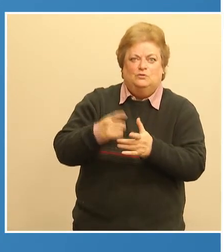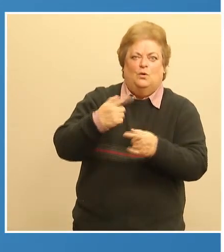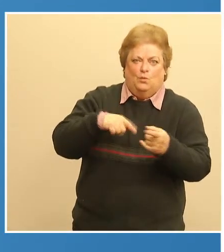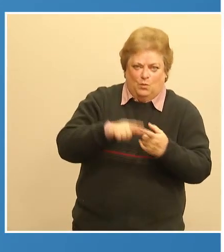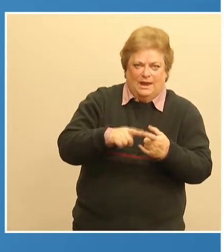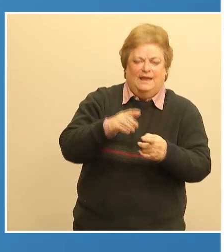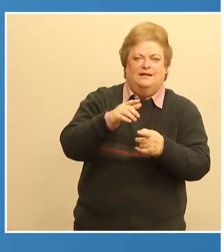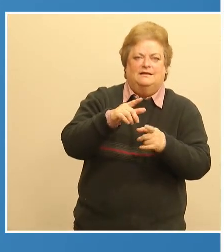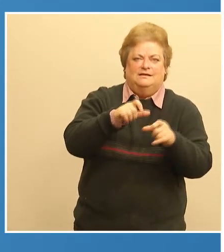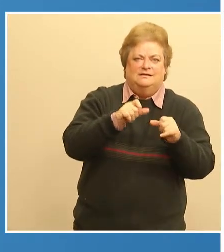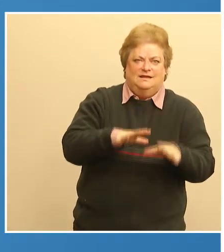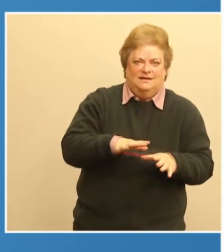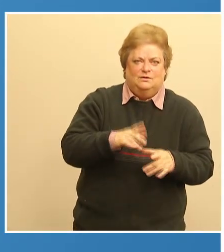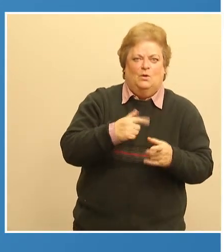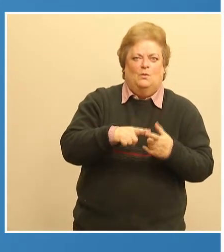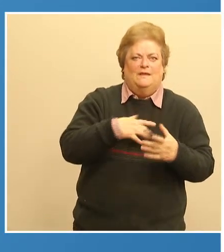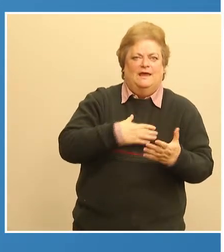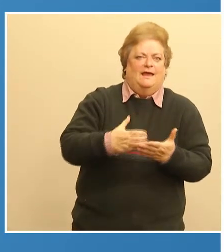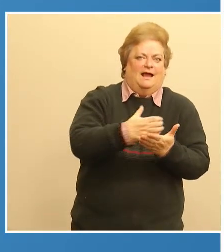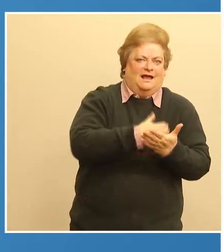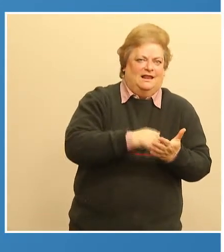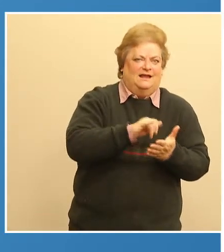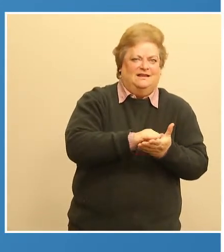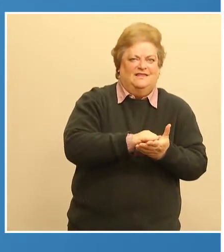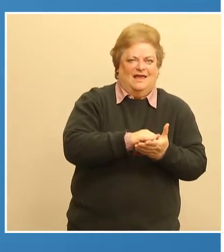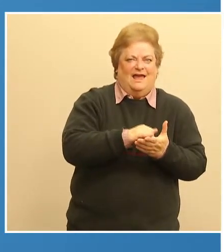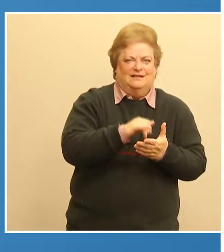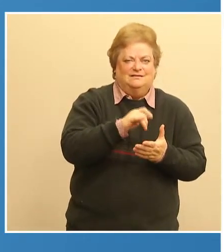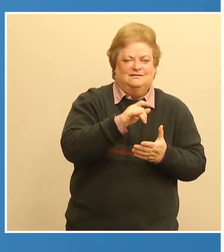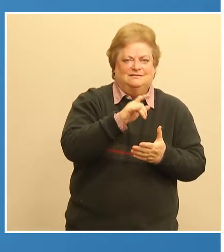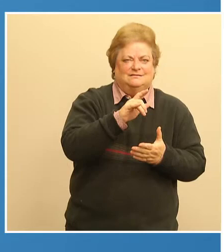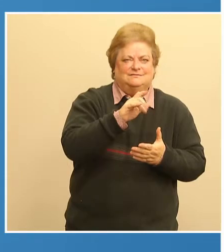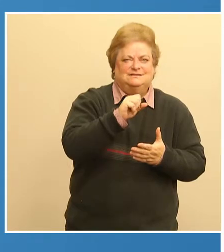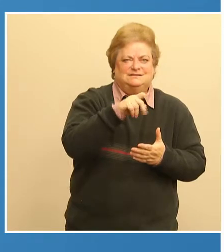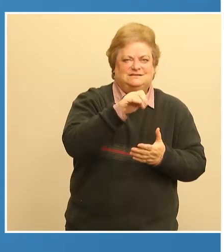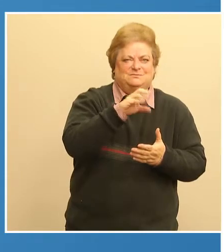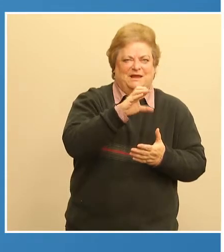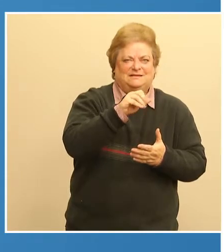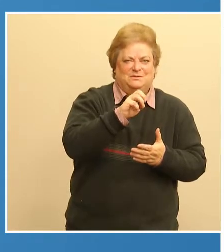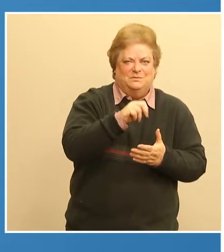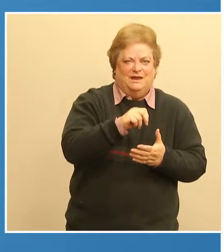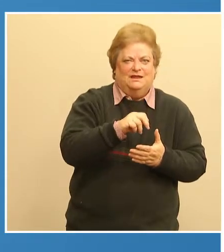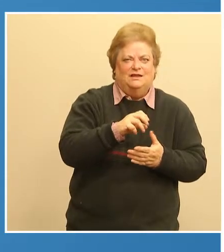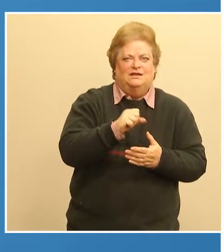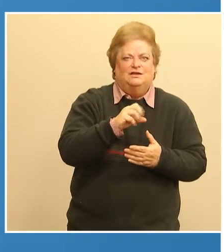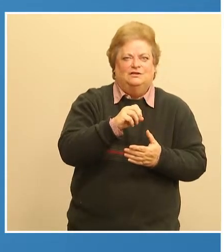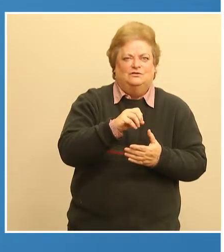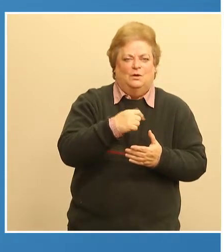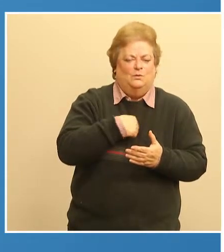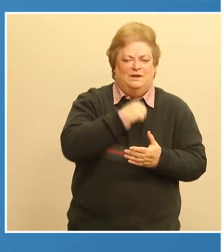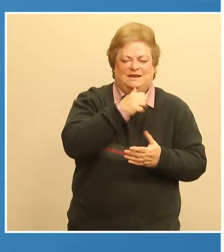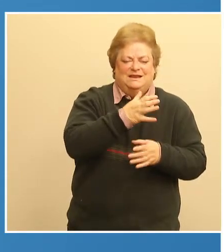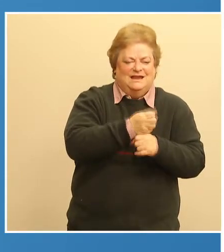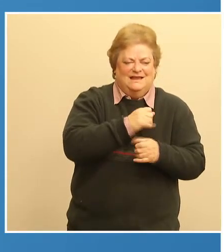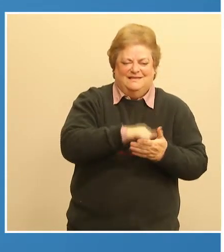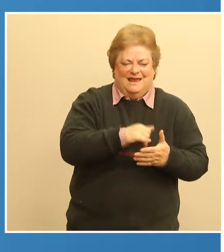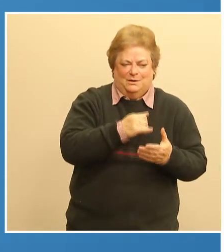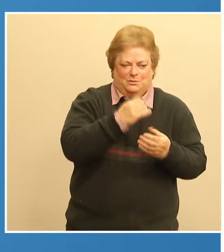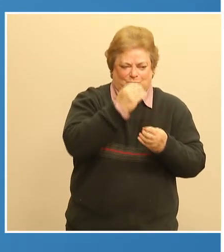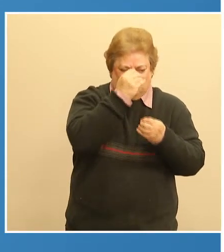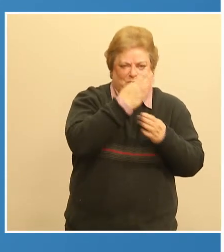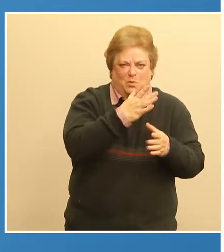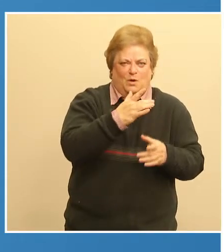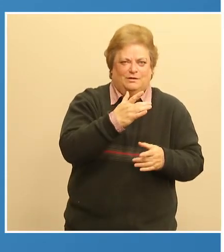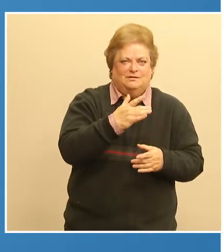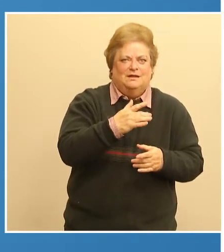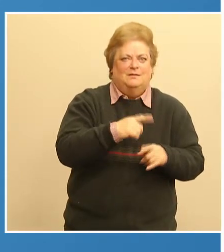tested, so when that specimen was collected. So this is helpful when there's a lag in reporting that was common earlier in the pandemic. Thankfully, it